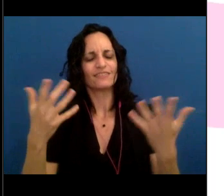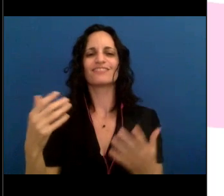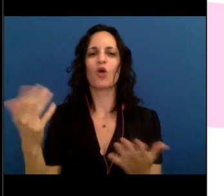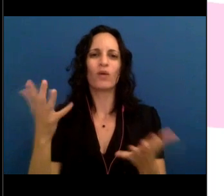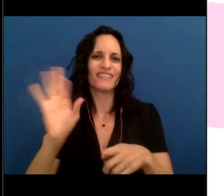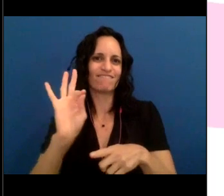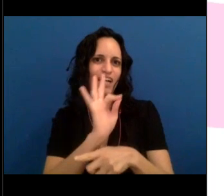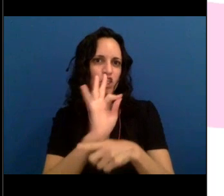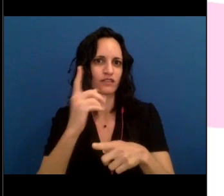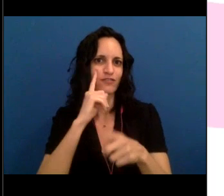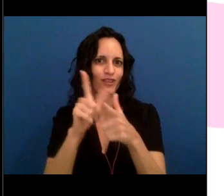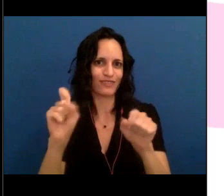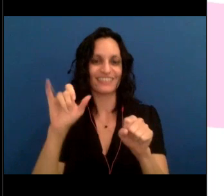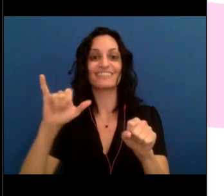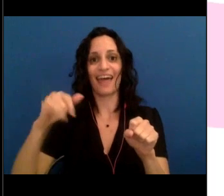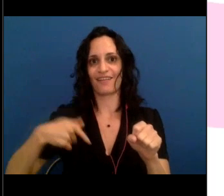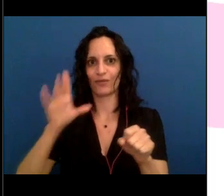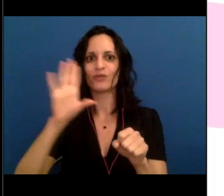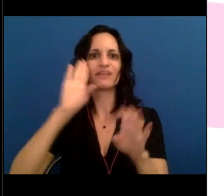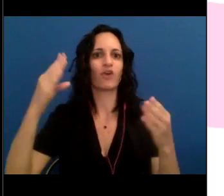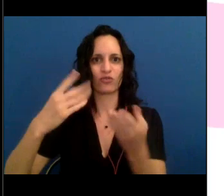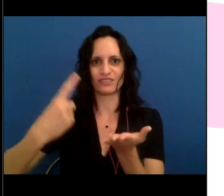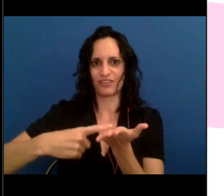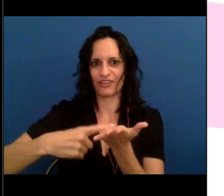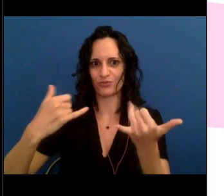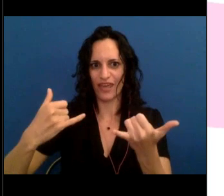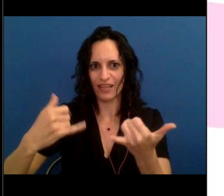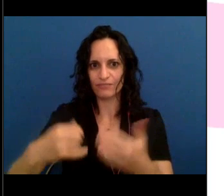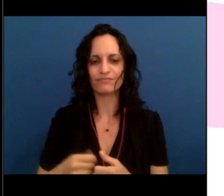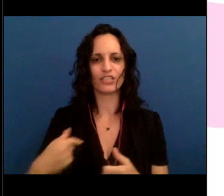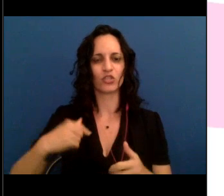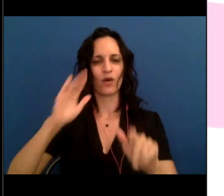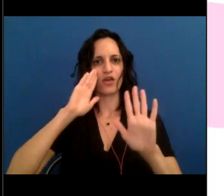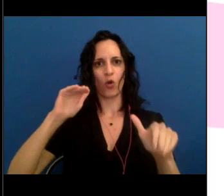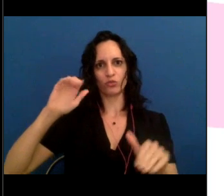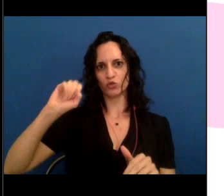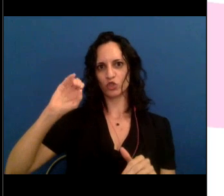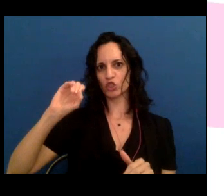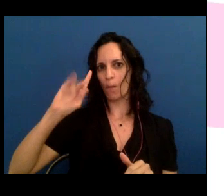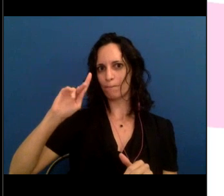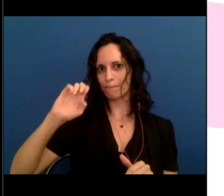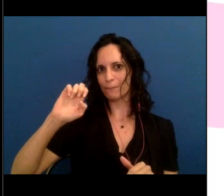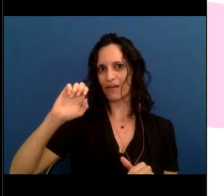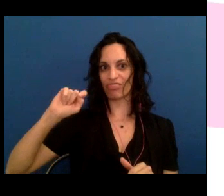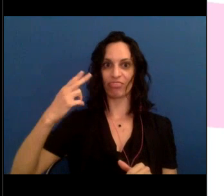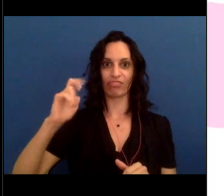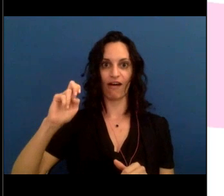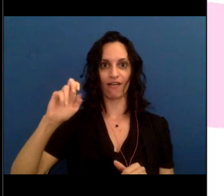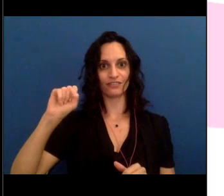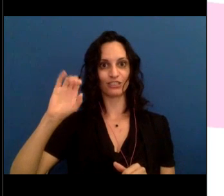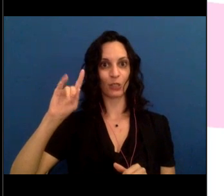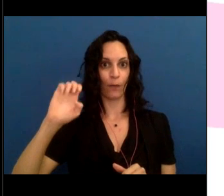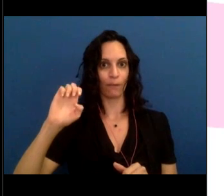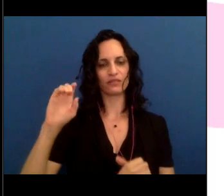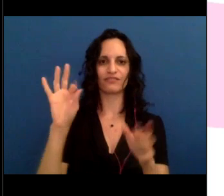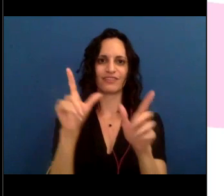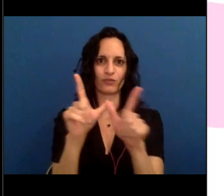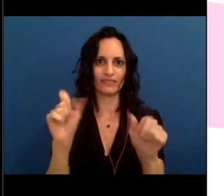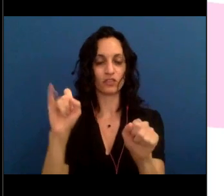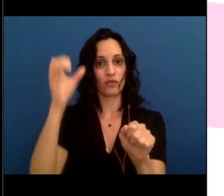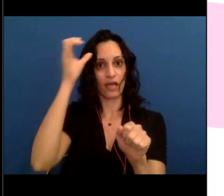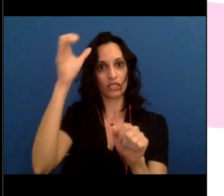speak to today. I hope to scope the scope of linguistics, and this idea of scope is going